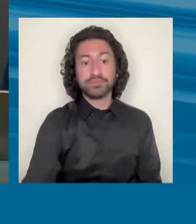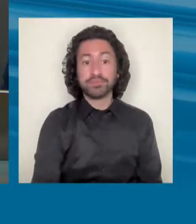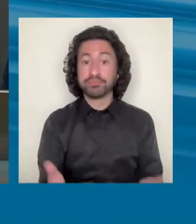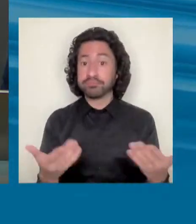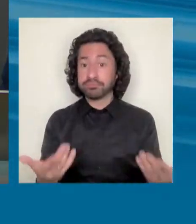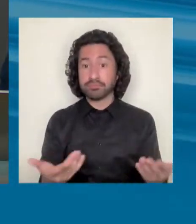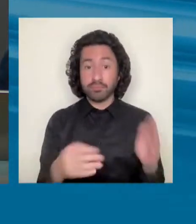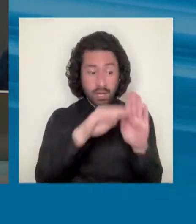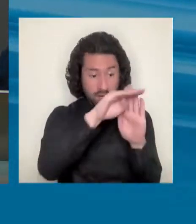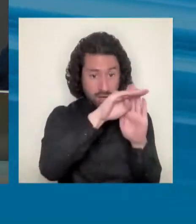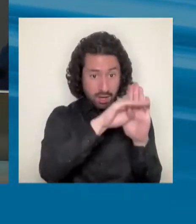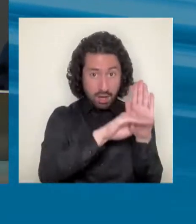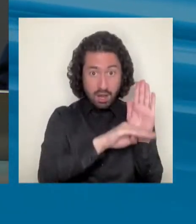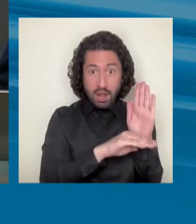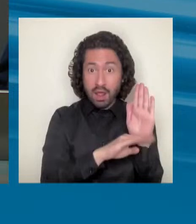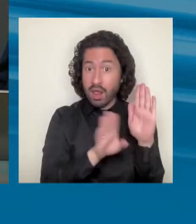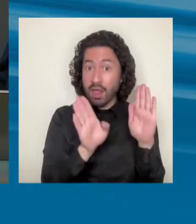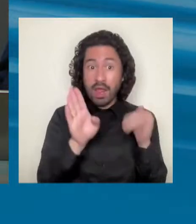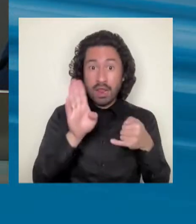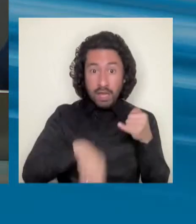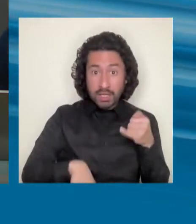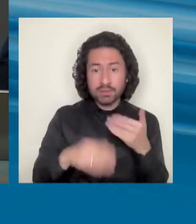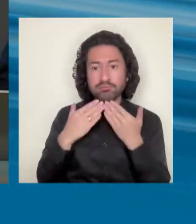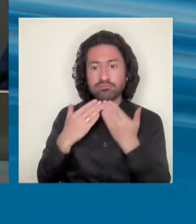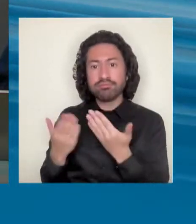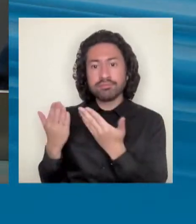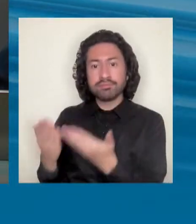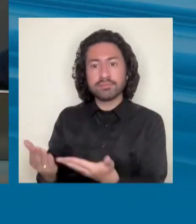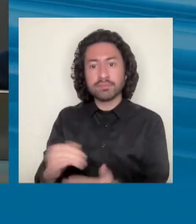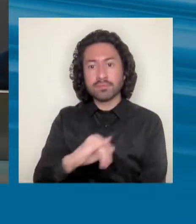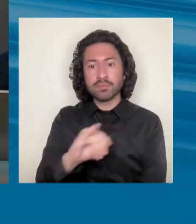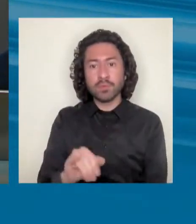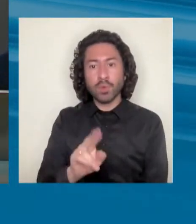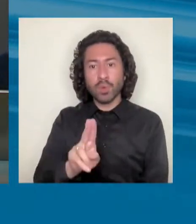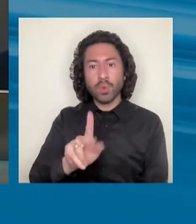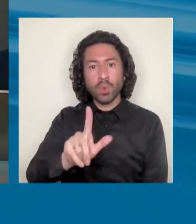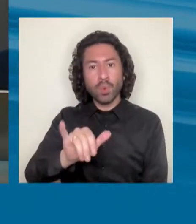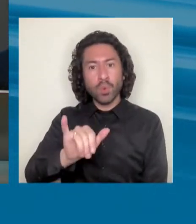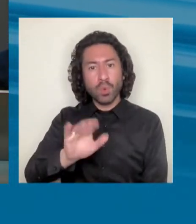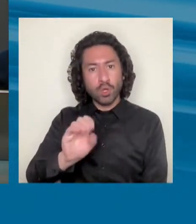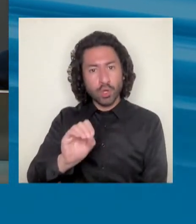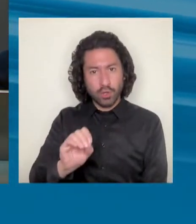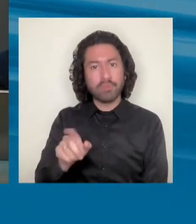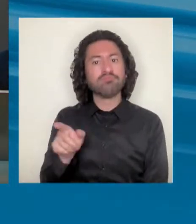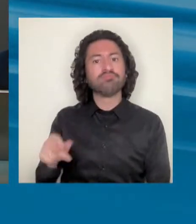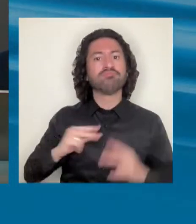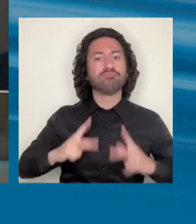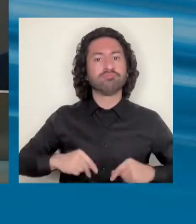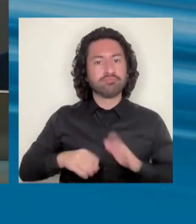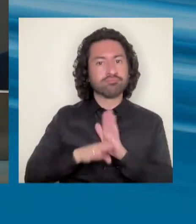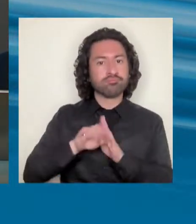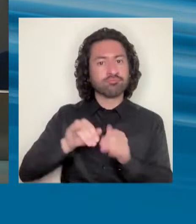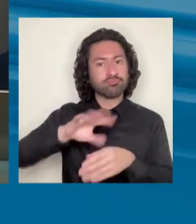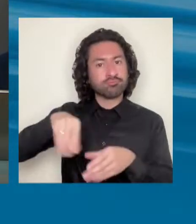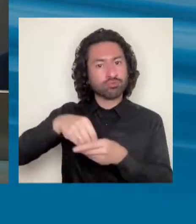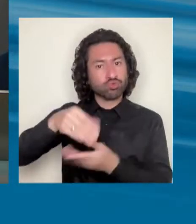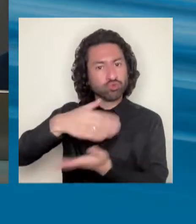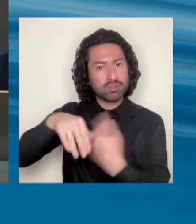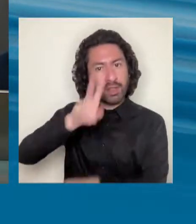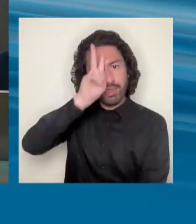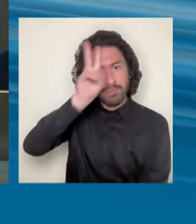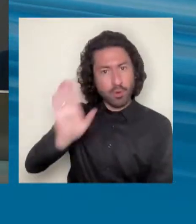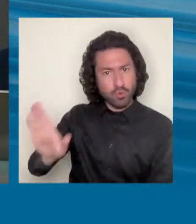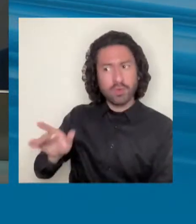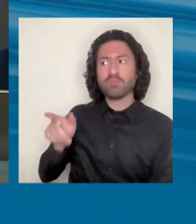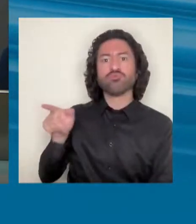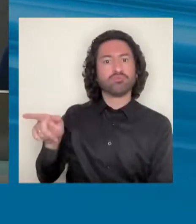have finished the list of speakers. I would like to thank Mr. Julio de Martínez Morales, Minister of